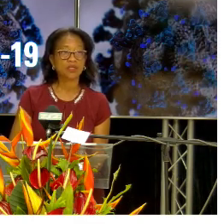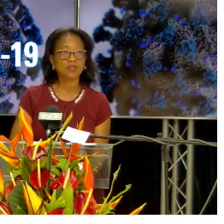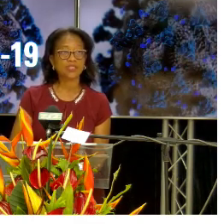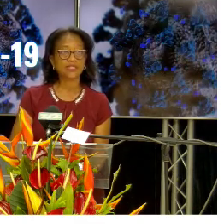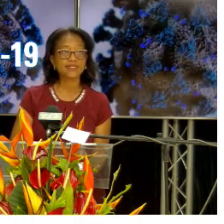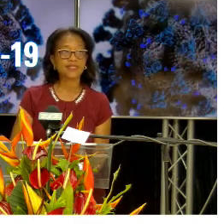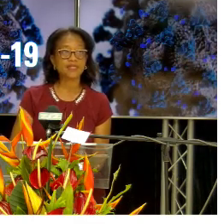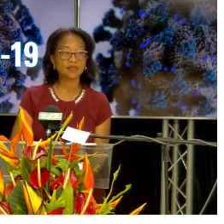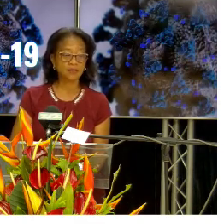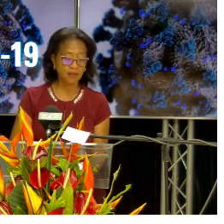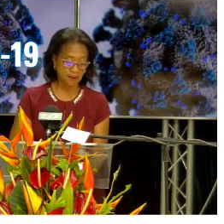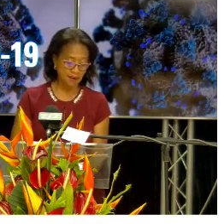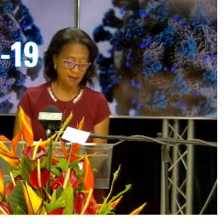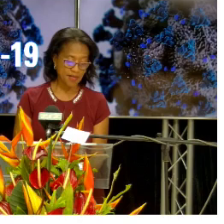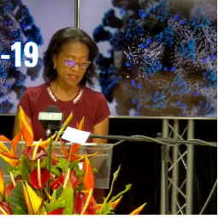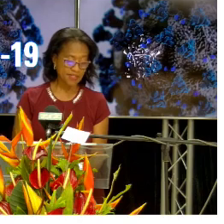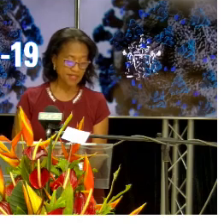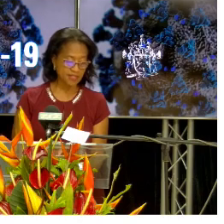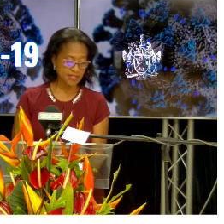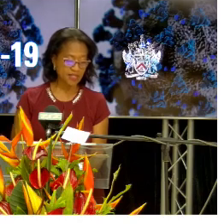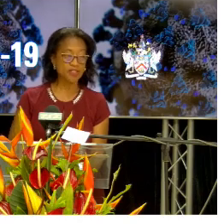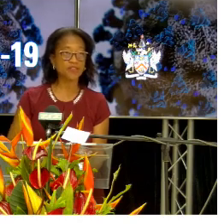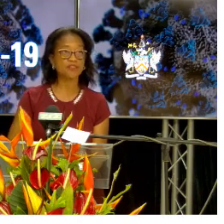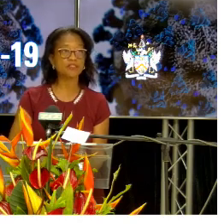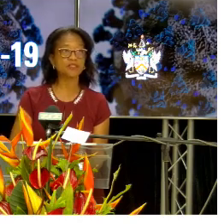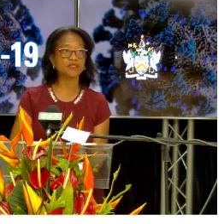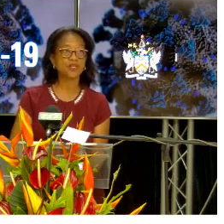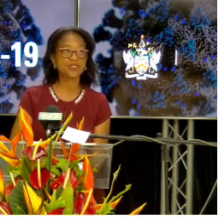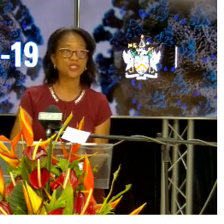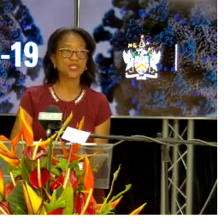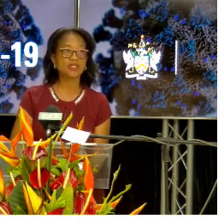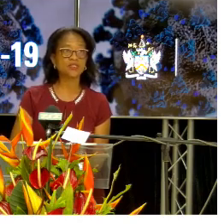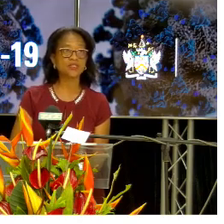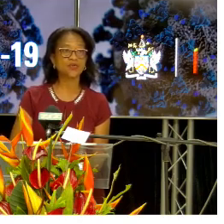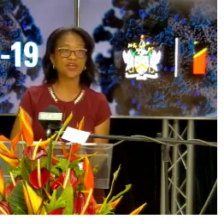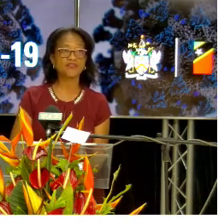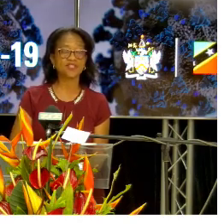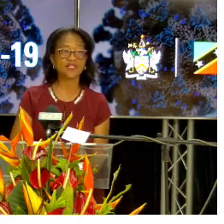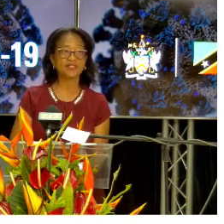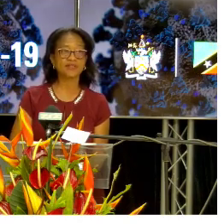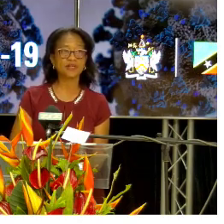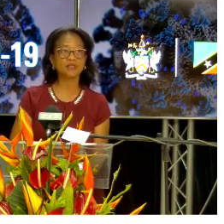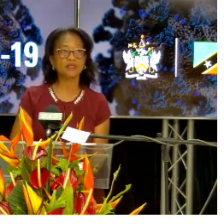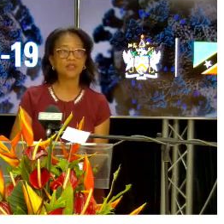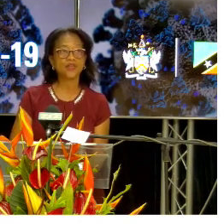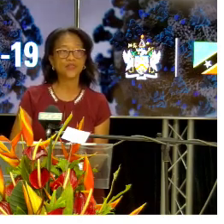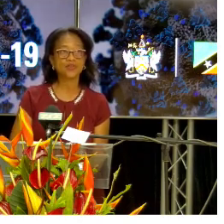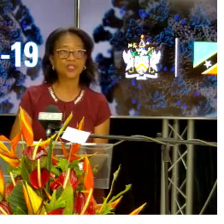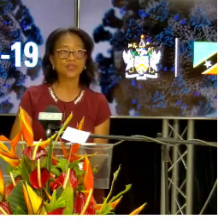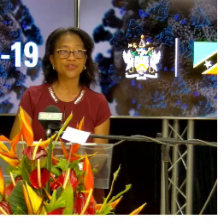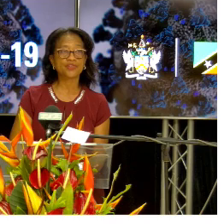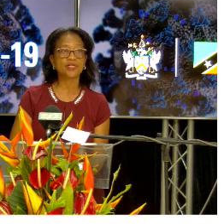On the local scene, in St. Kitts and Nevis, to date, we have tested